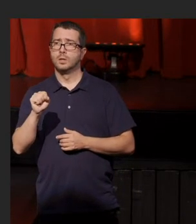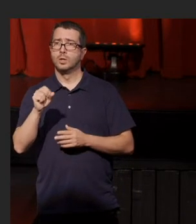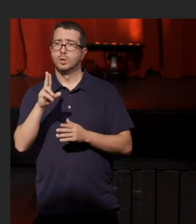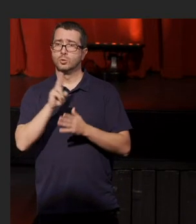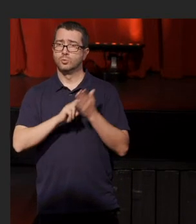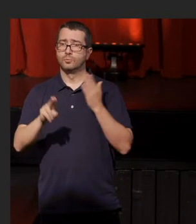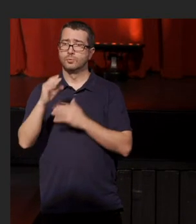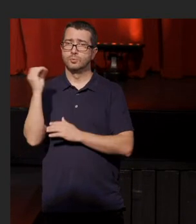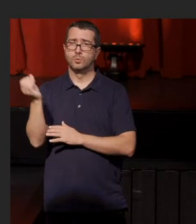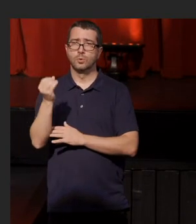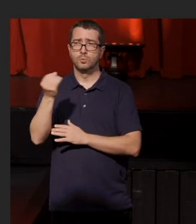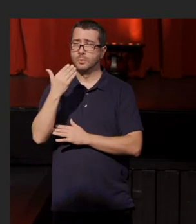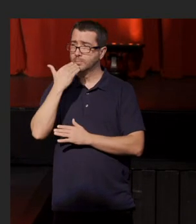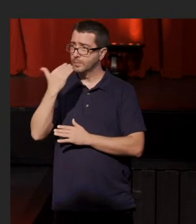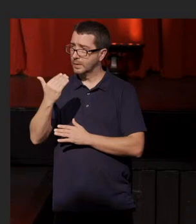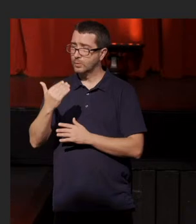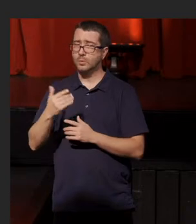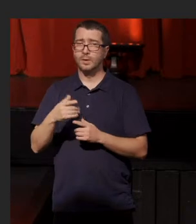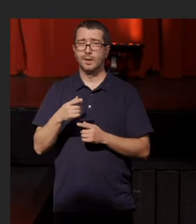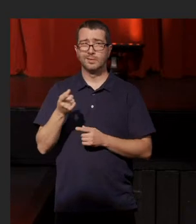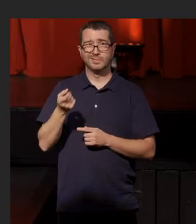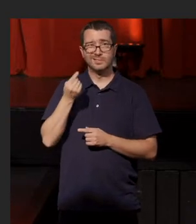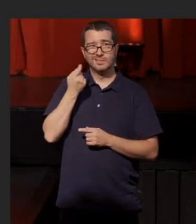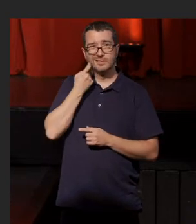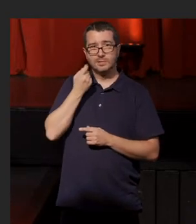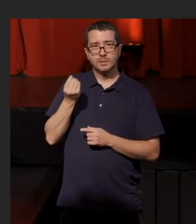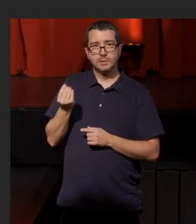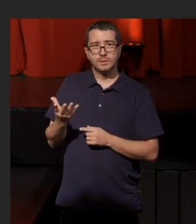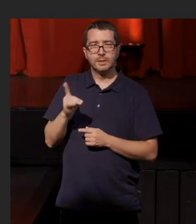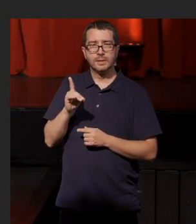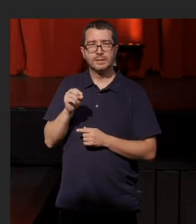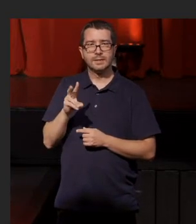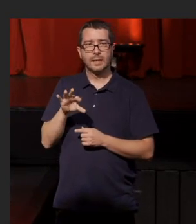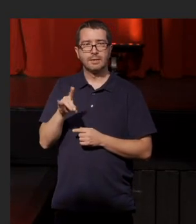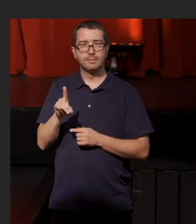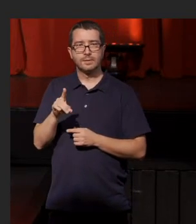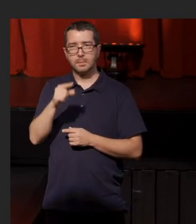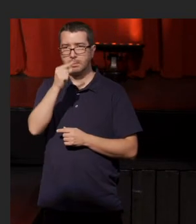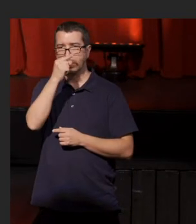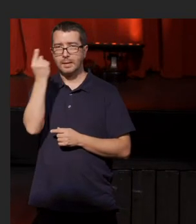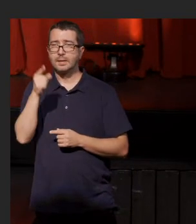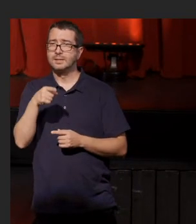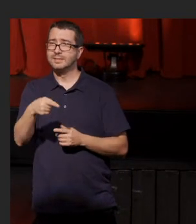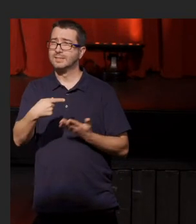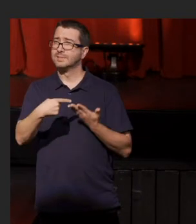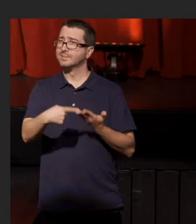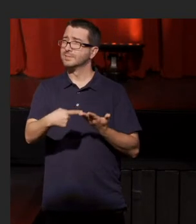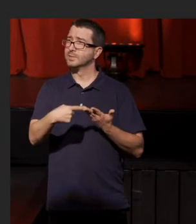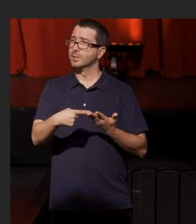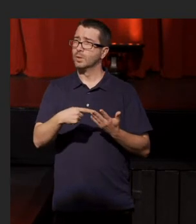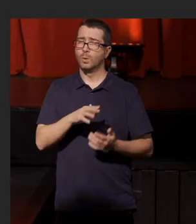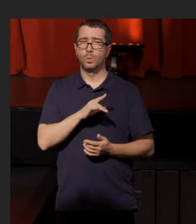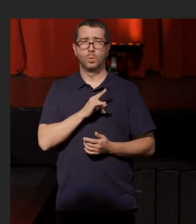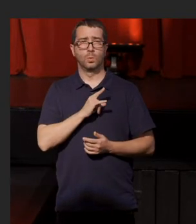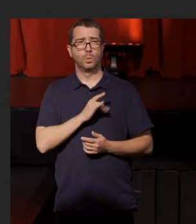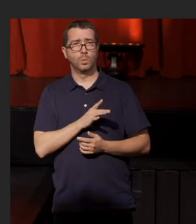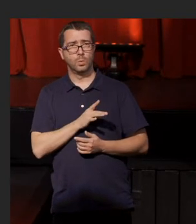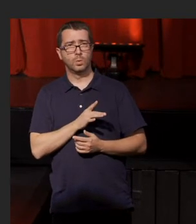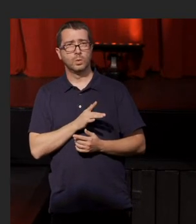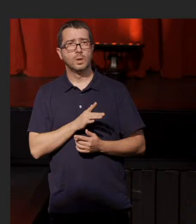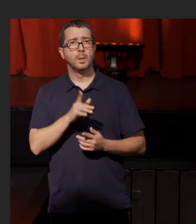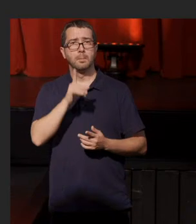I was just saying to David Black quietly, this is such a stimulating conversation, but a